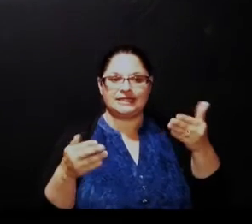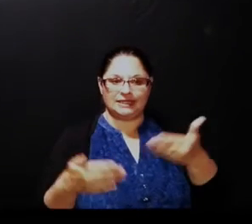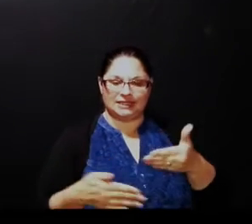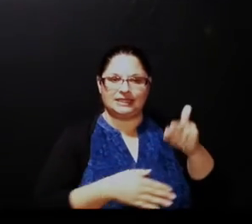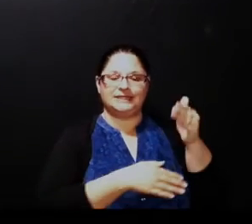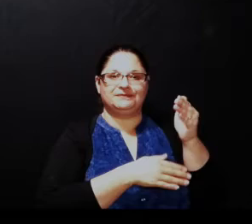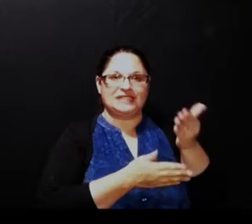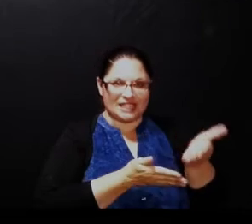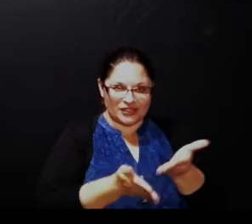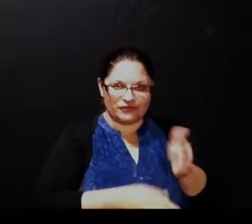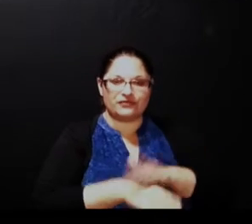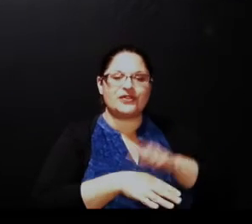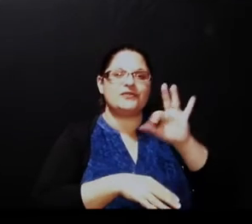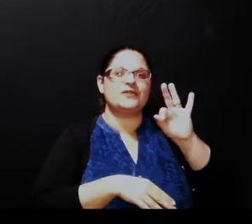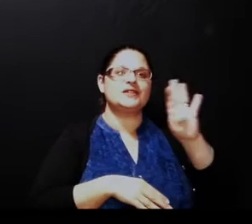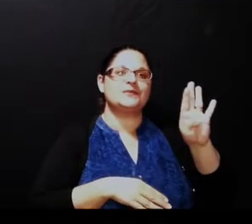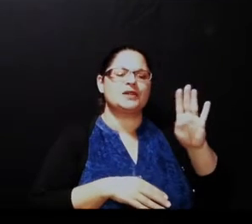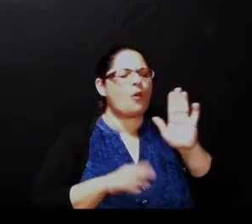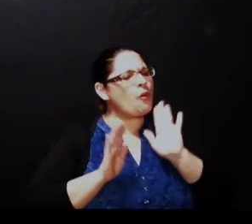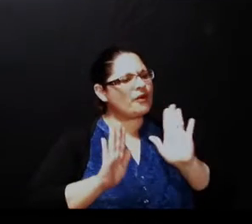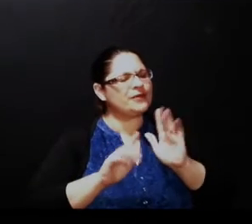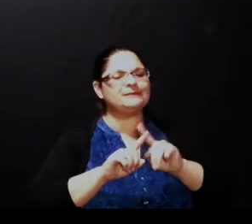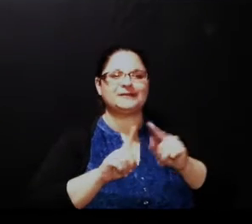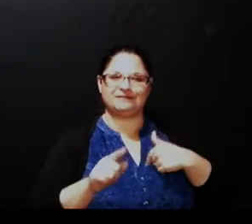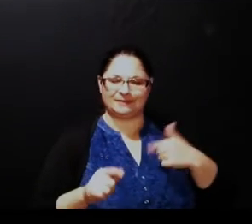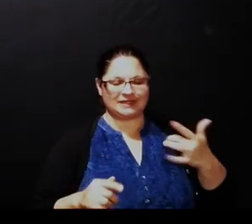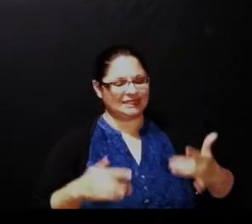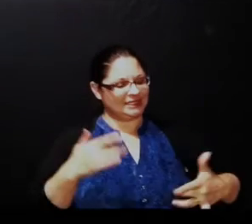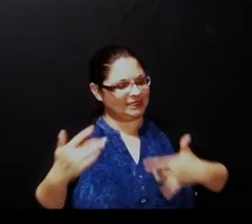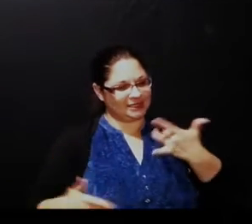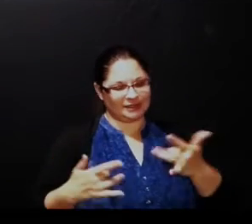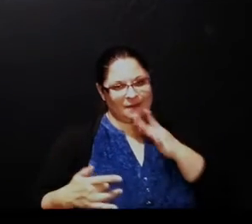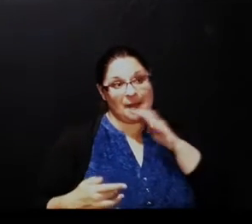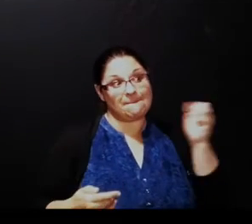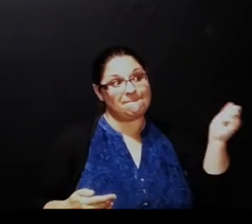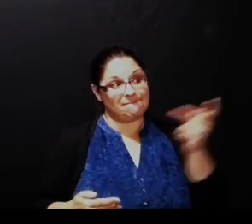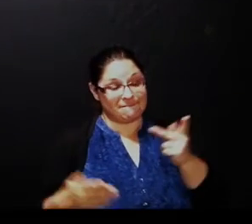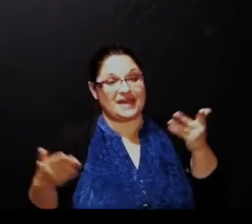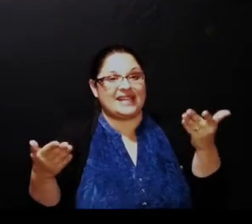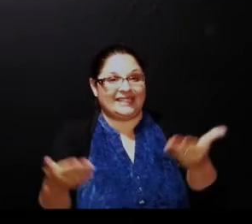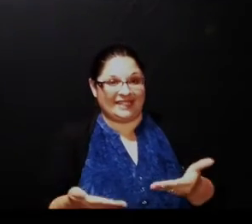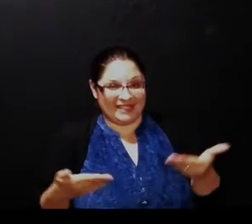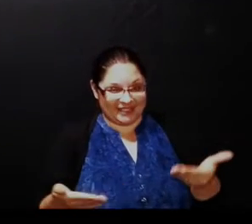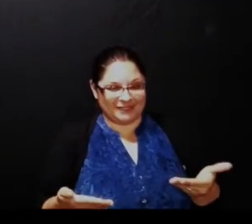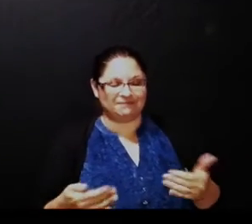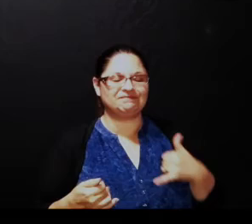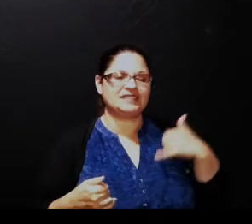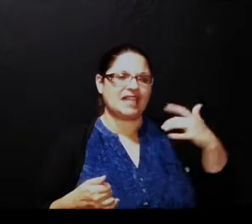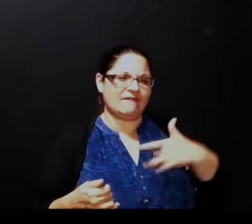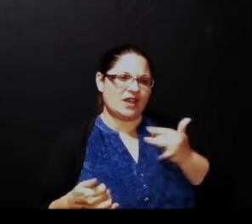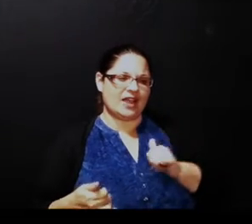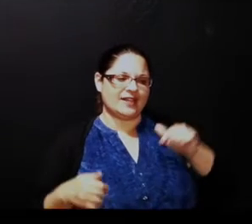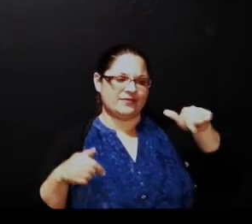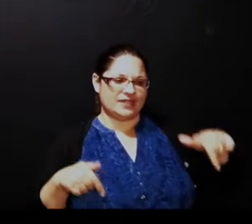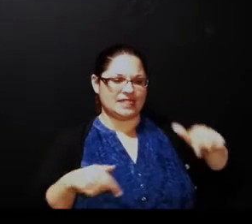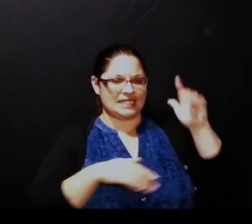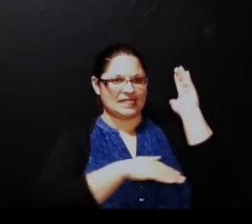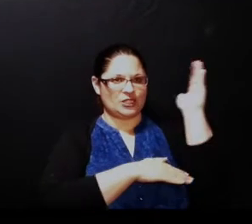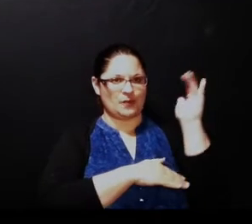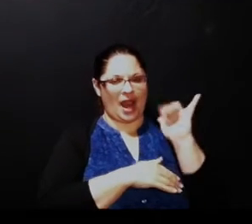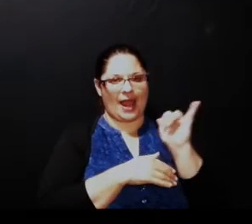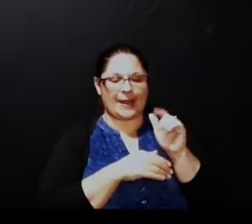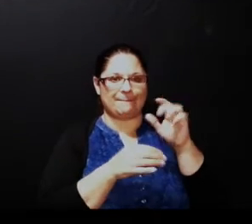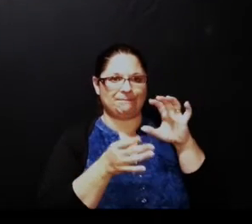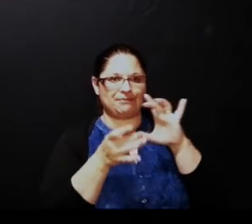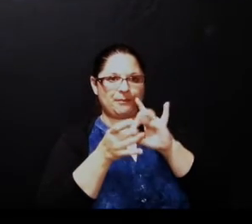worship service was wonderful, but I'm glad to be back here in the pulpit as well. I feel like this sermon today is kind of part B to Jeffrey's sermon, so